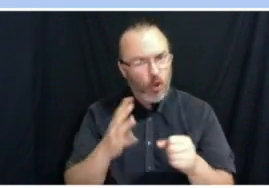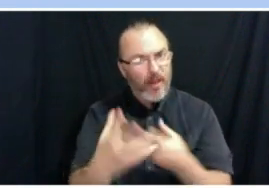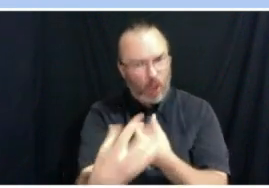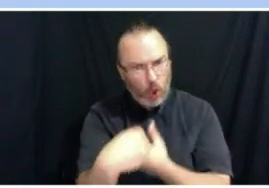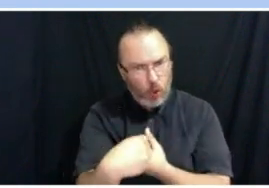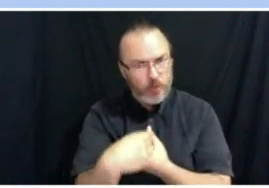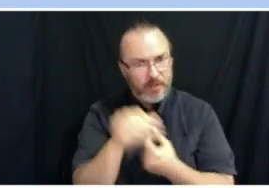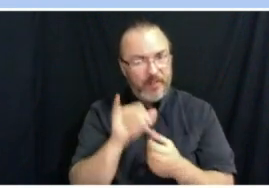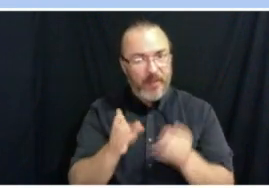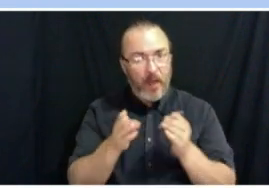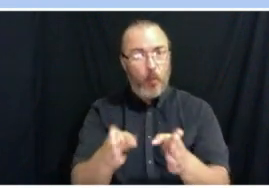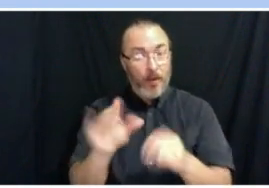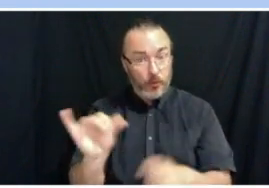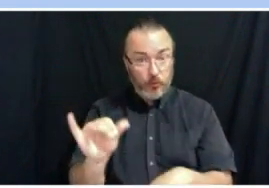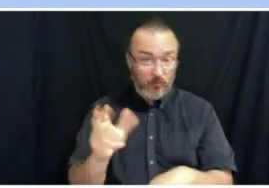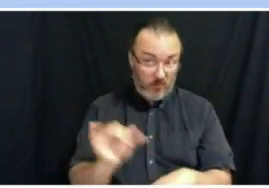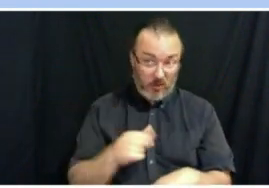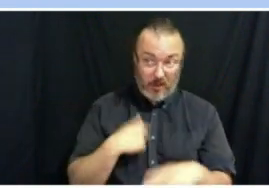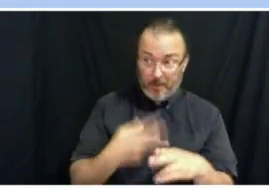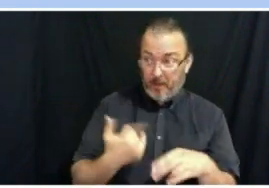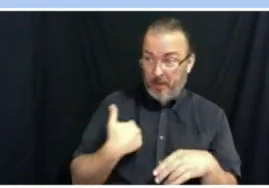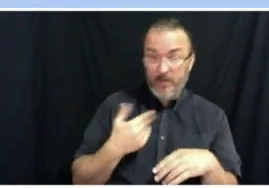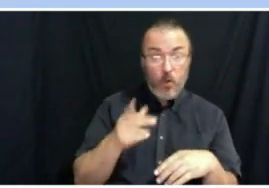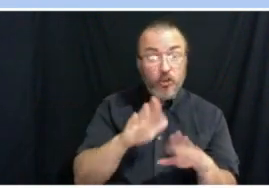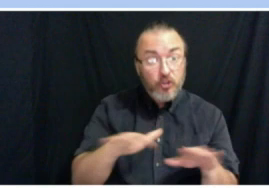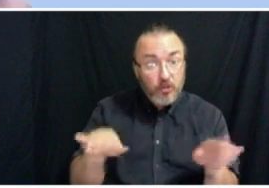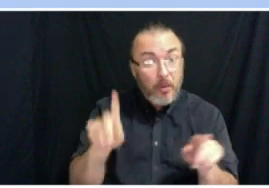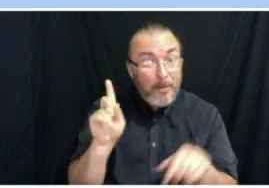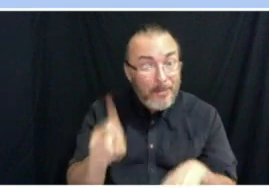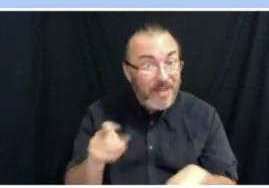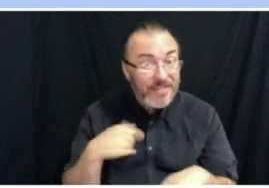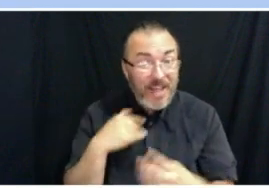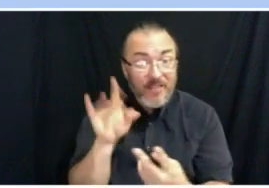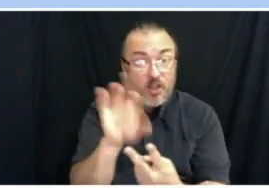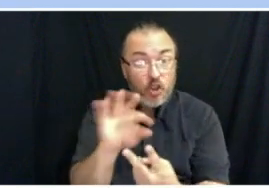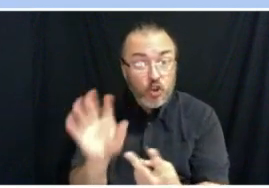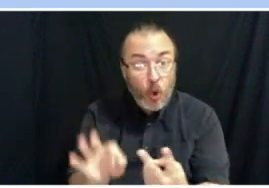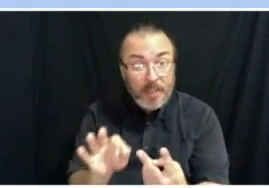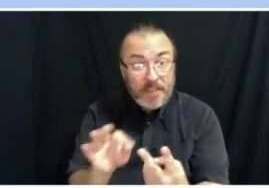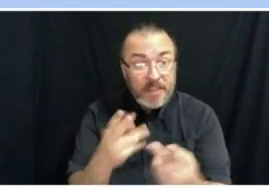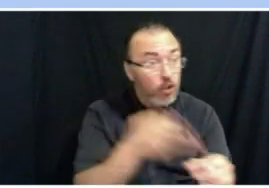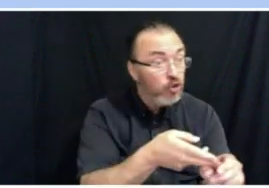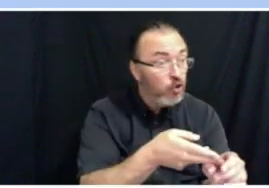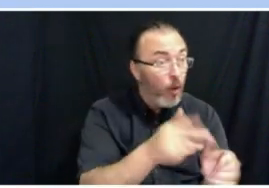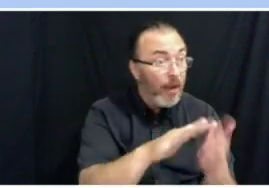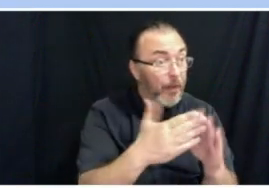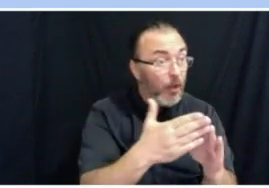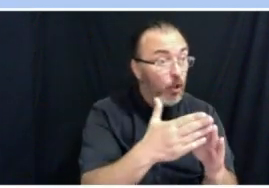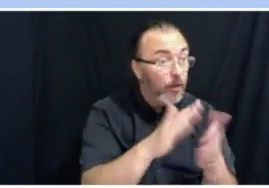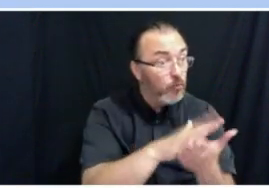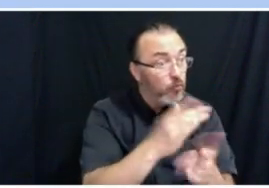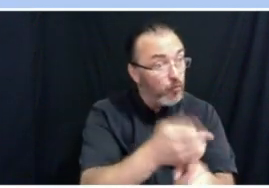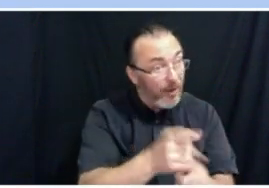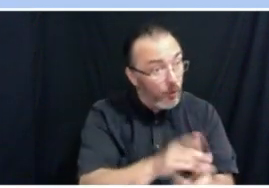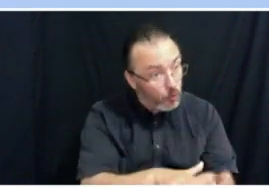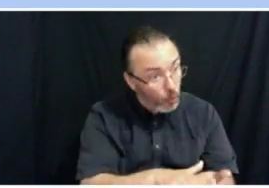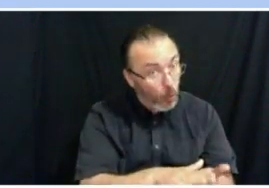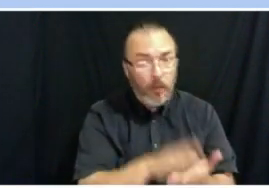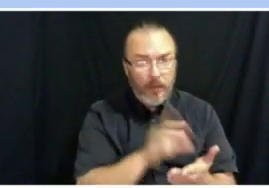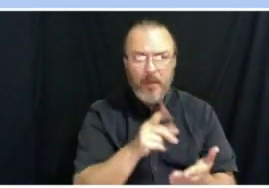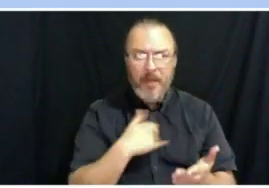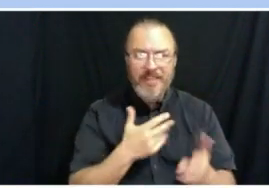way as well. And as I said, that the children also have the choice of going to the regular community school that has to be fully accommodated for them